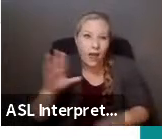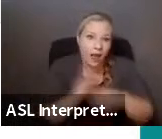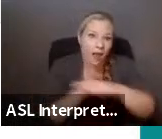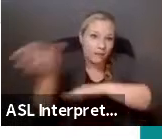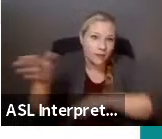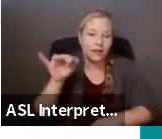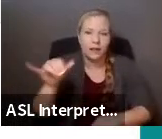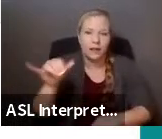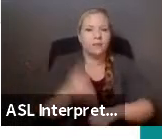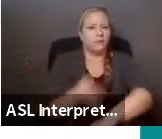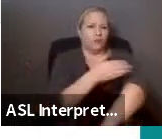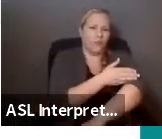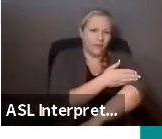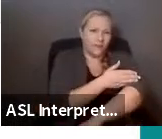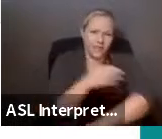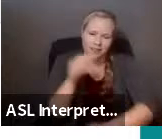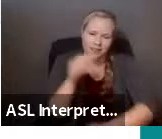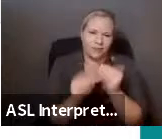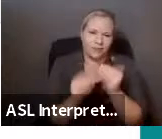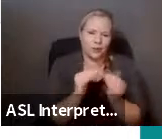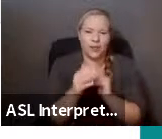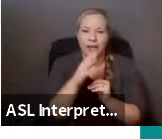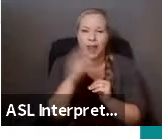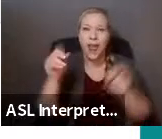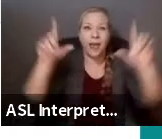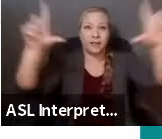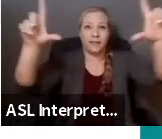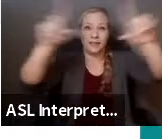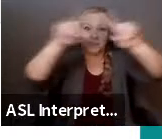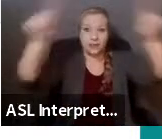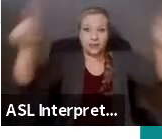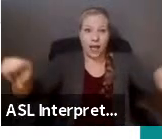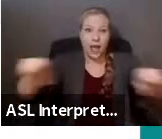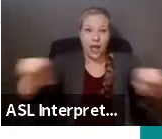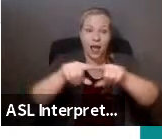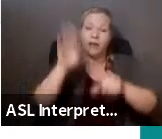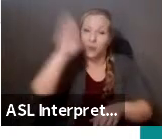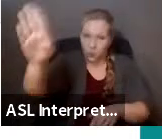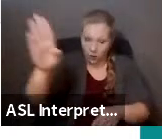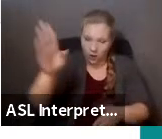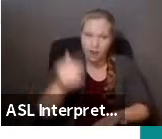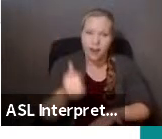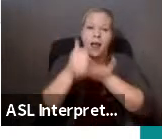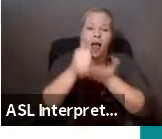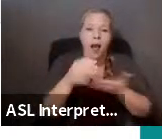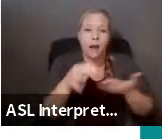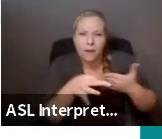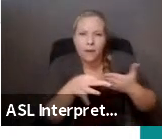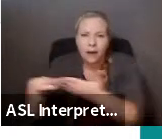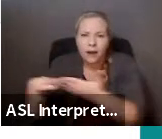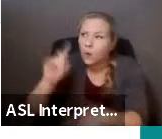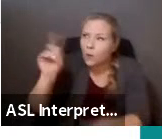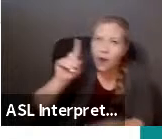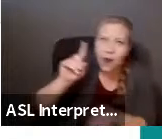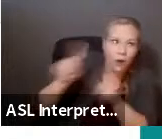the communities. And wayfinding signage is assumed as well. Next slide.